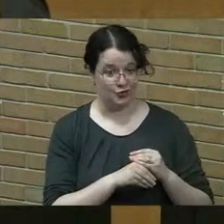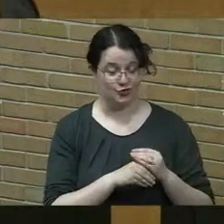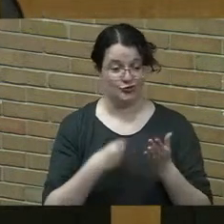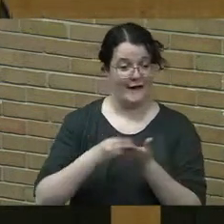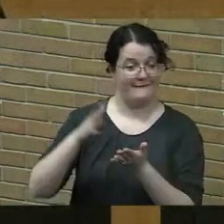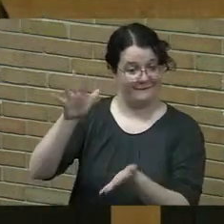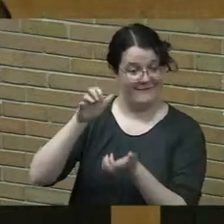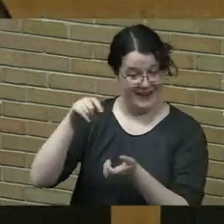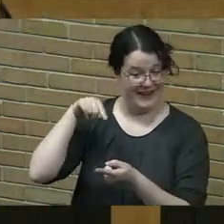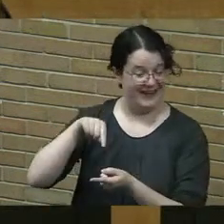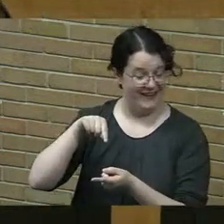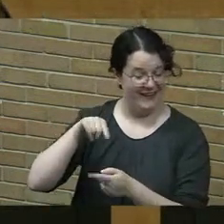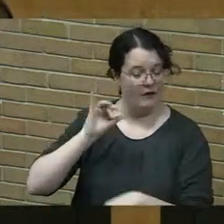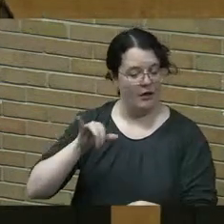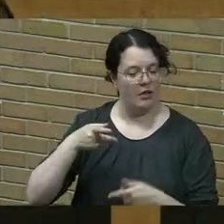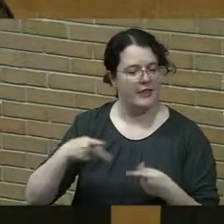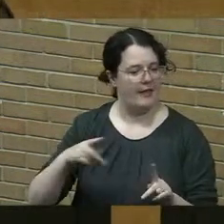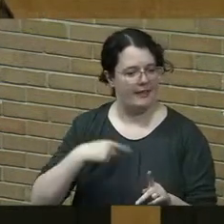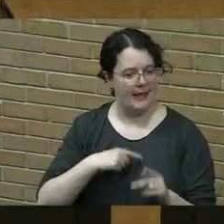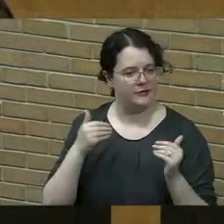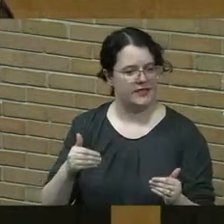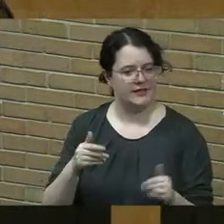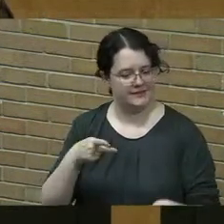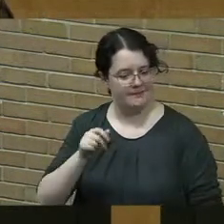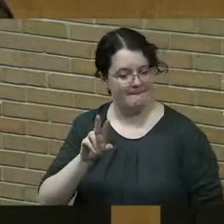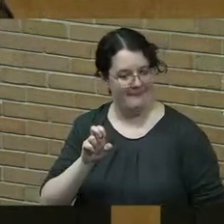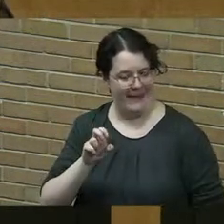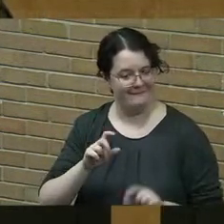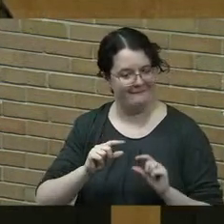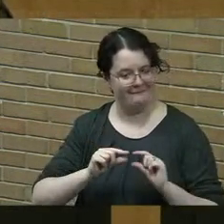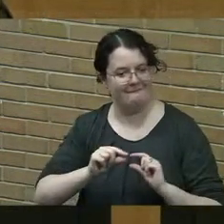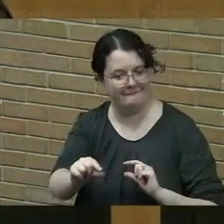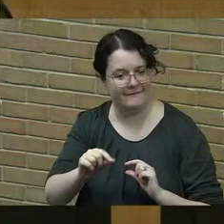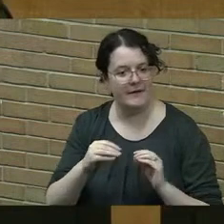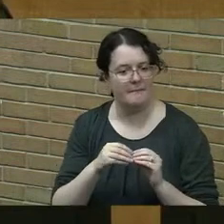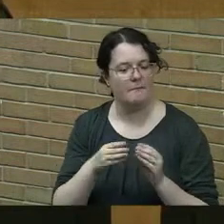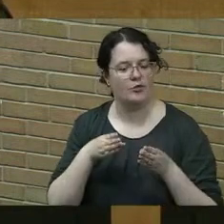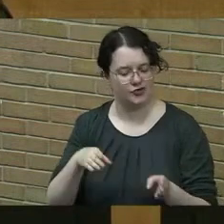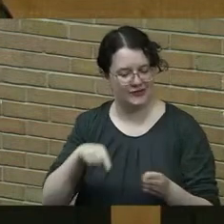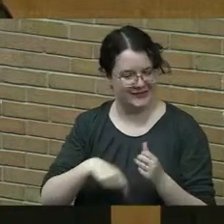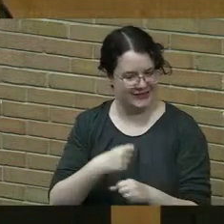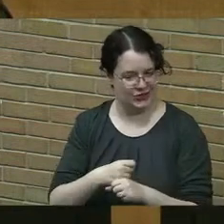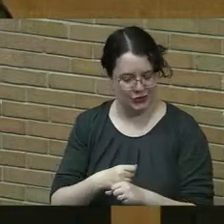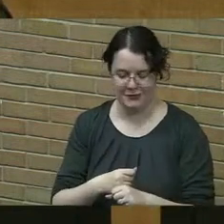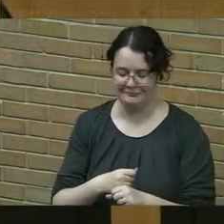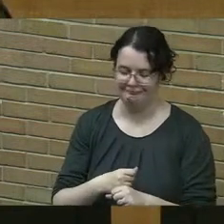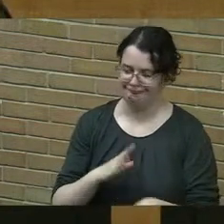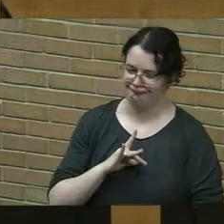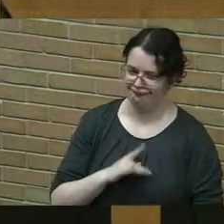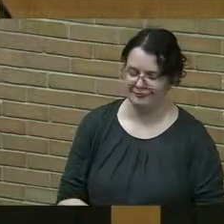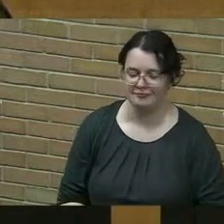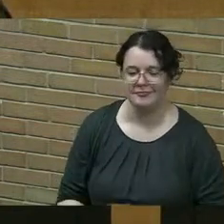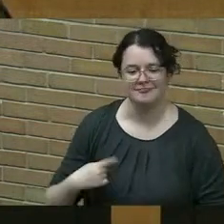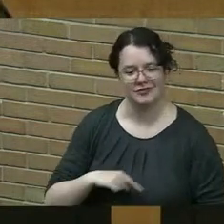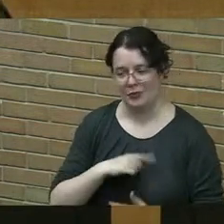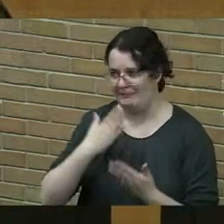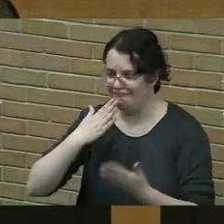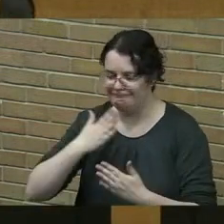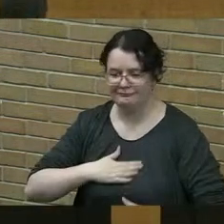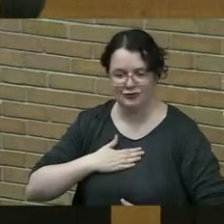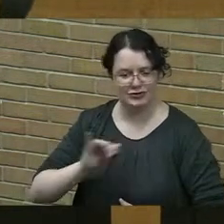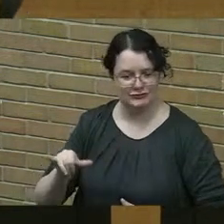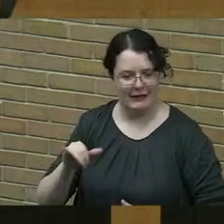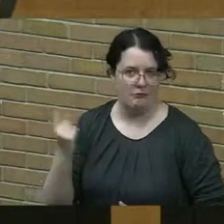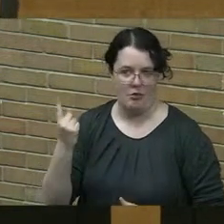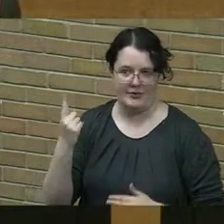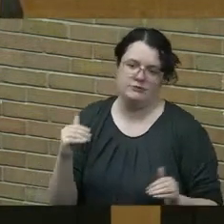to pave more streets in this year's cycle. So we appreciate it. It's always a challenge keeping up